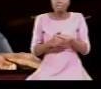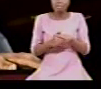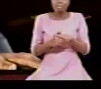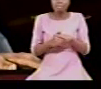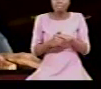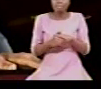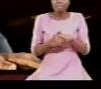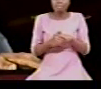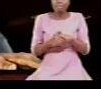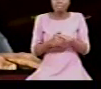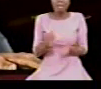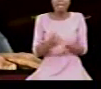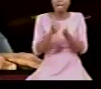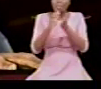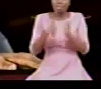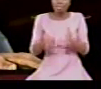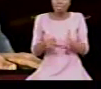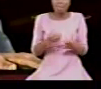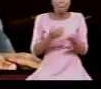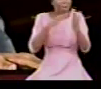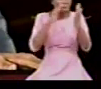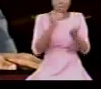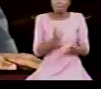fools, helpless, hopeless.